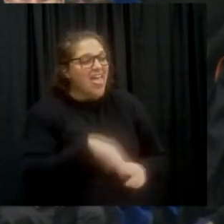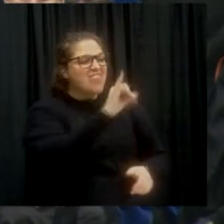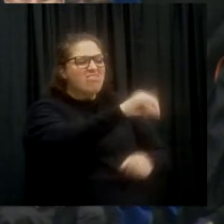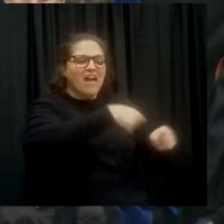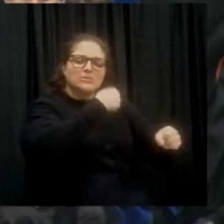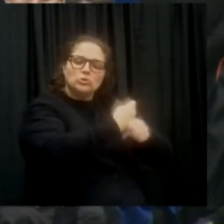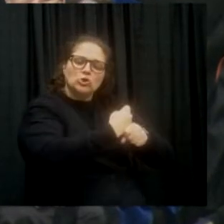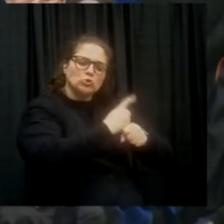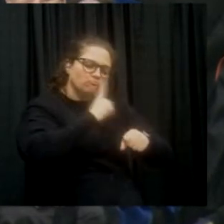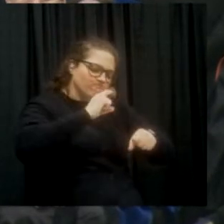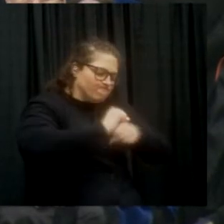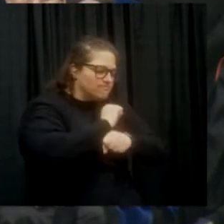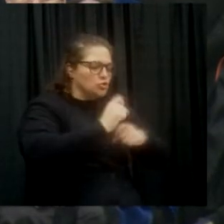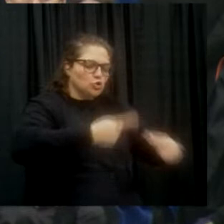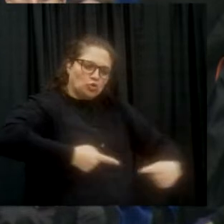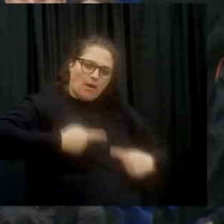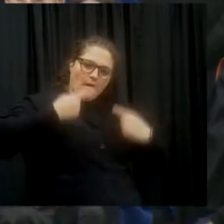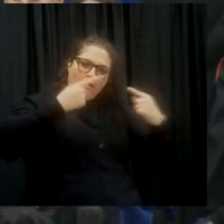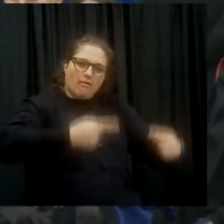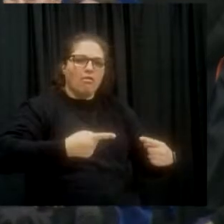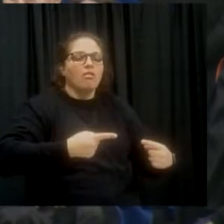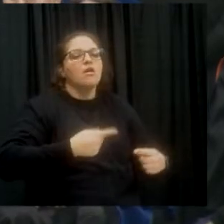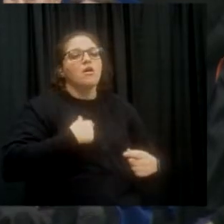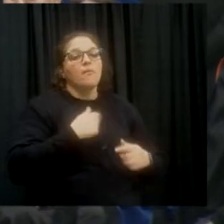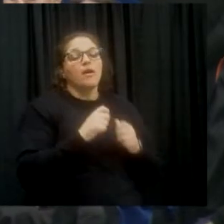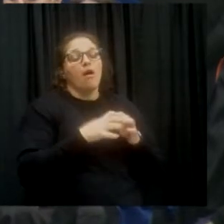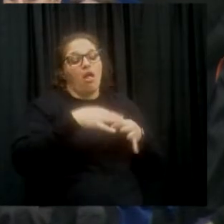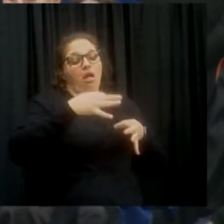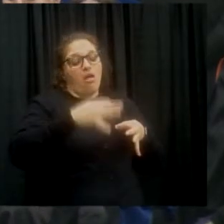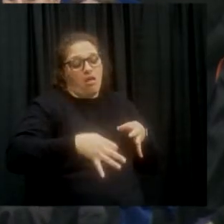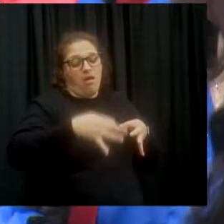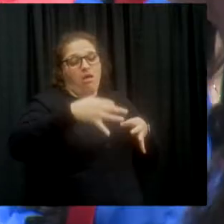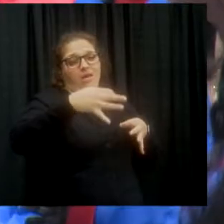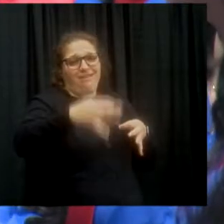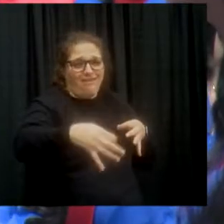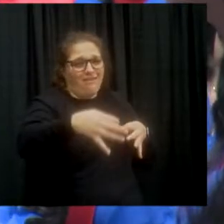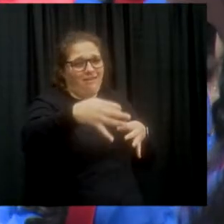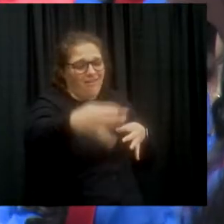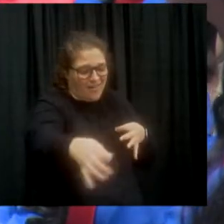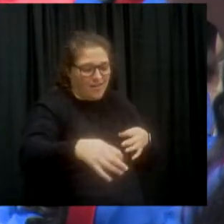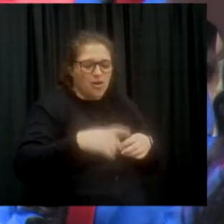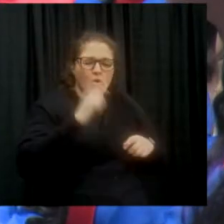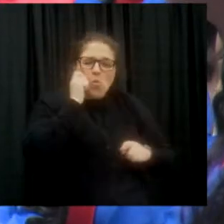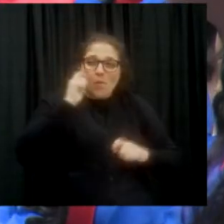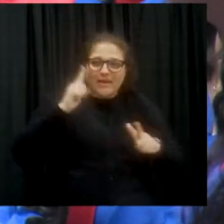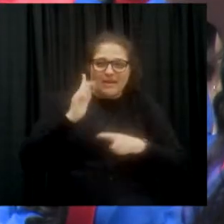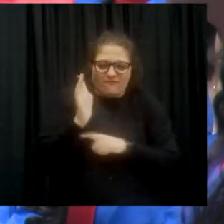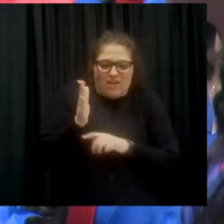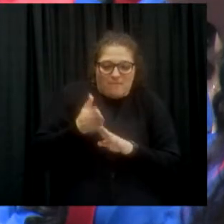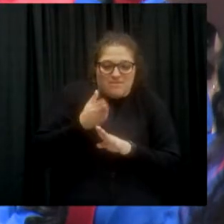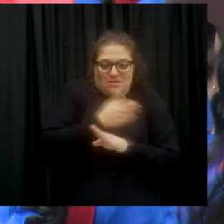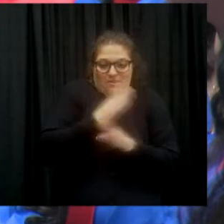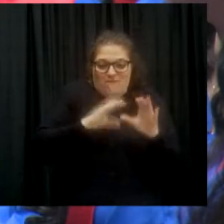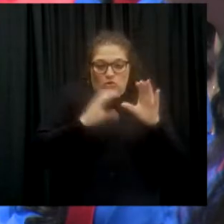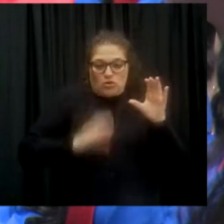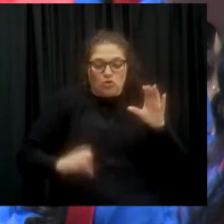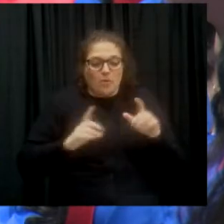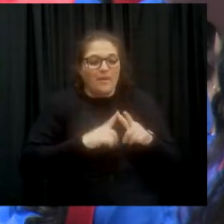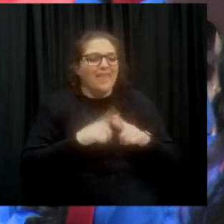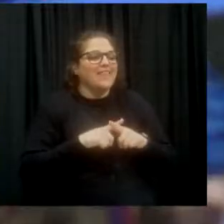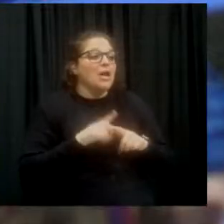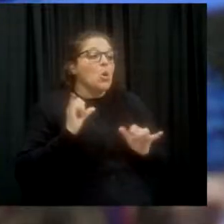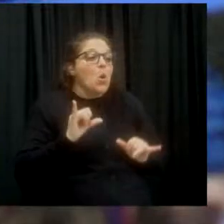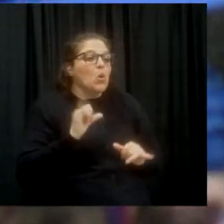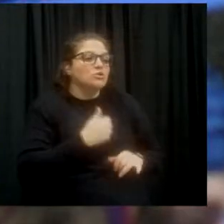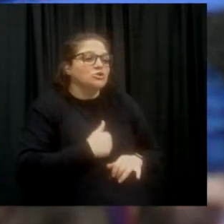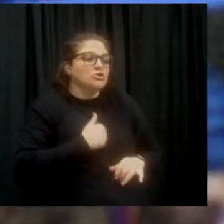That year was truly a struggle for us. We let our procrastination get the best of us, waking up 5 minutes before a Zoom call and then saying,